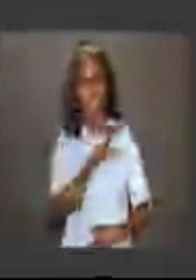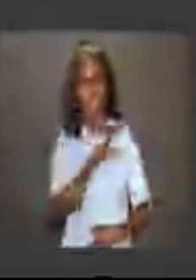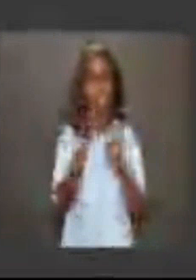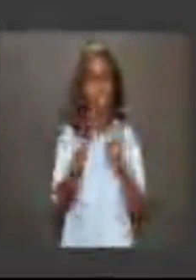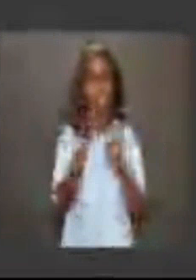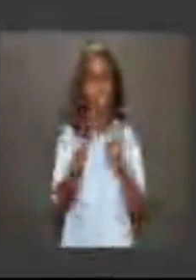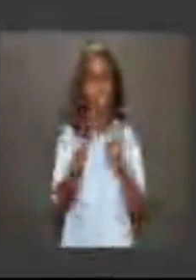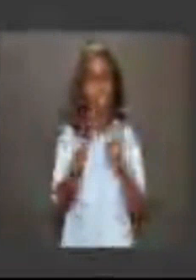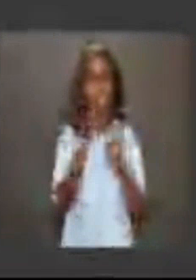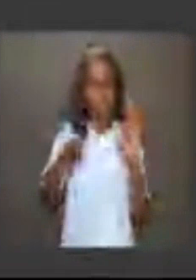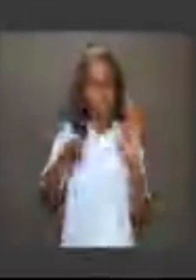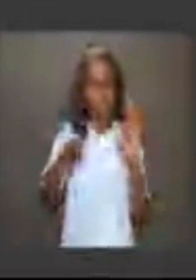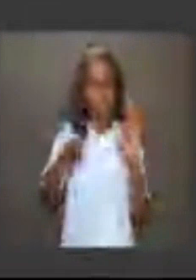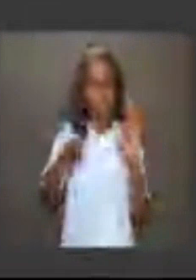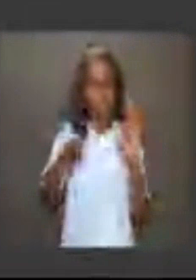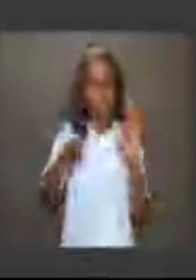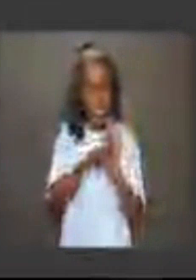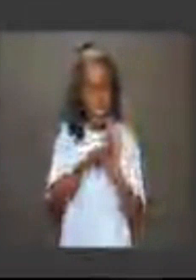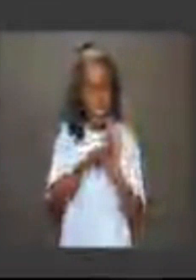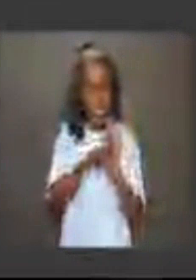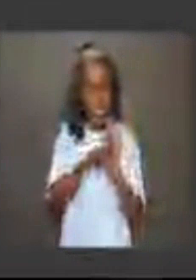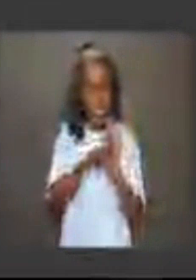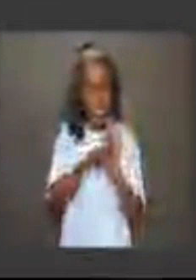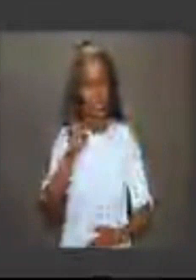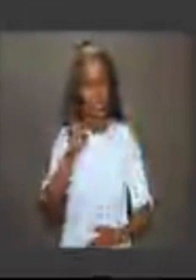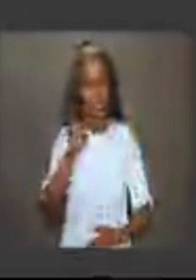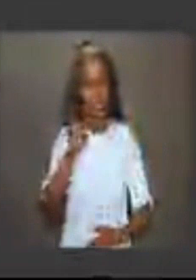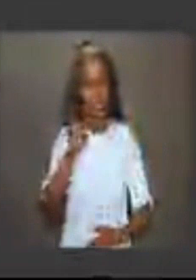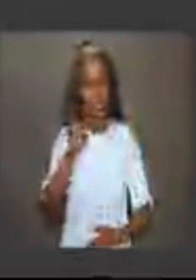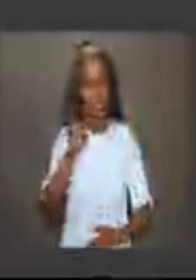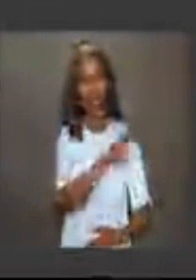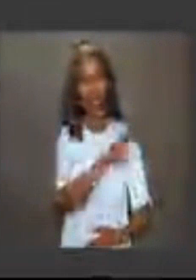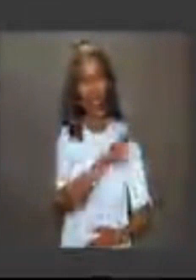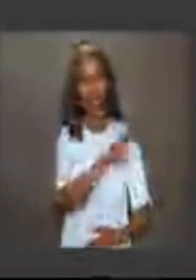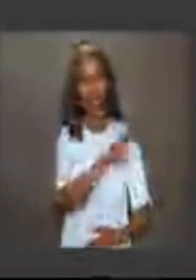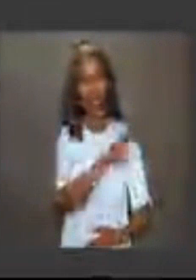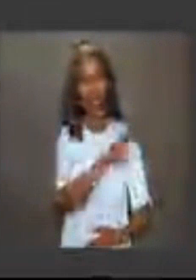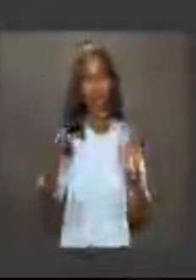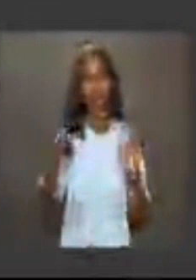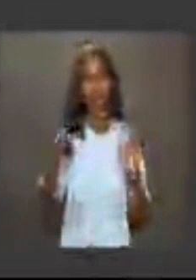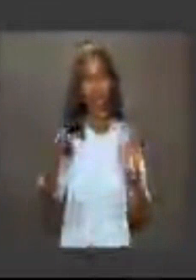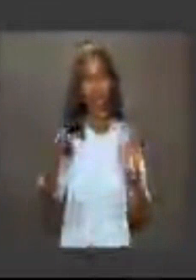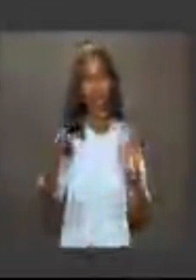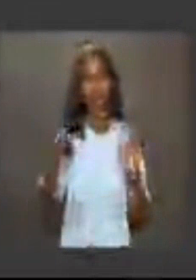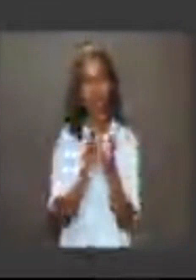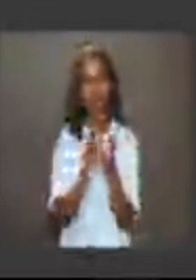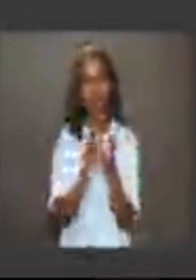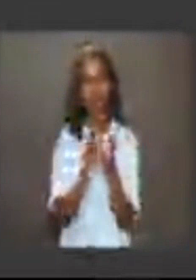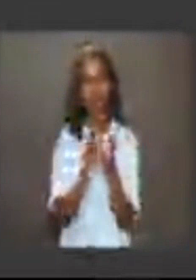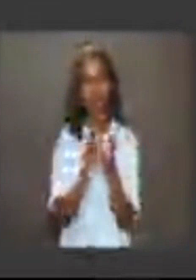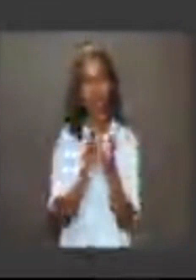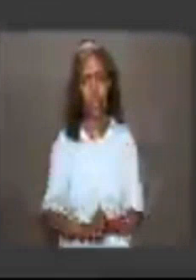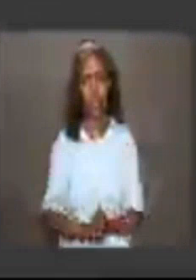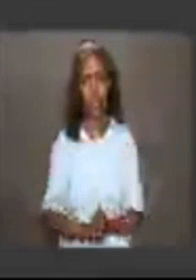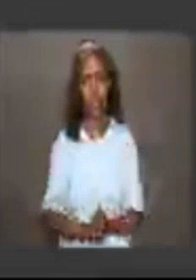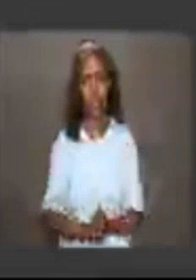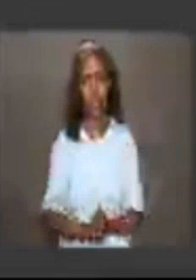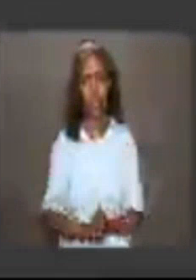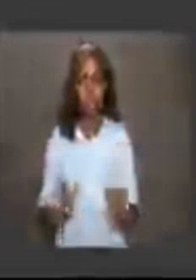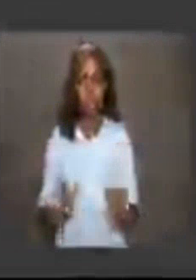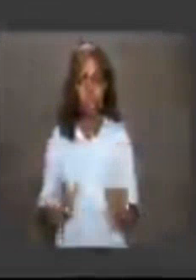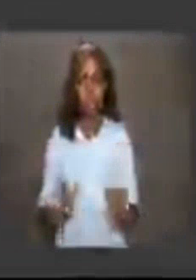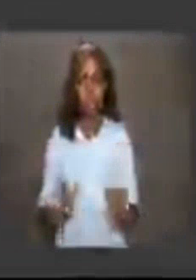negative, 0, and positive numbers. The set of